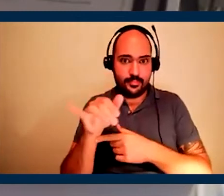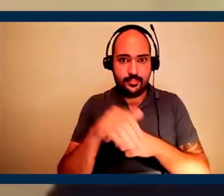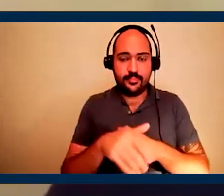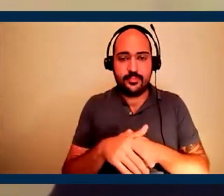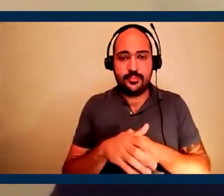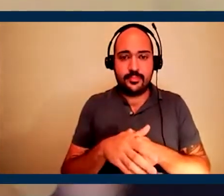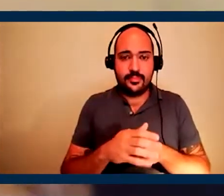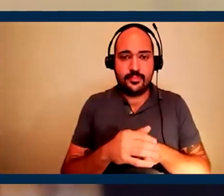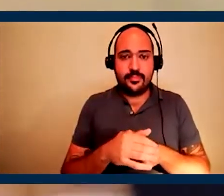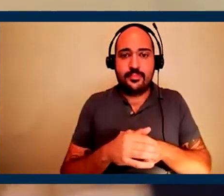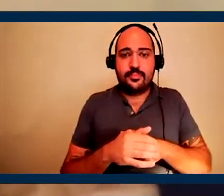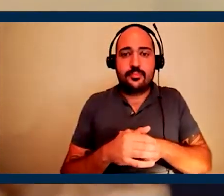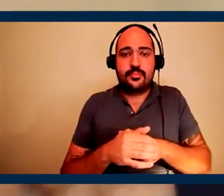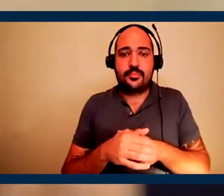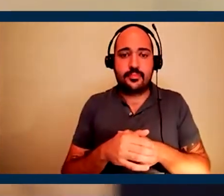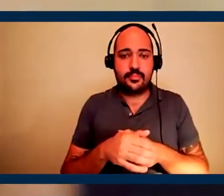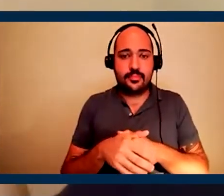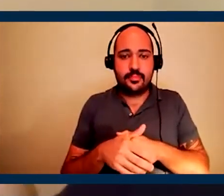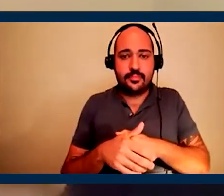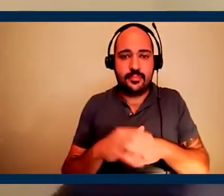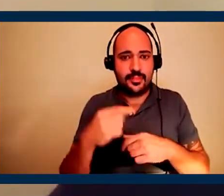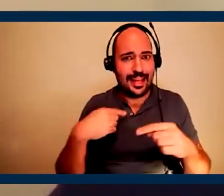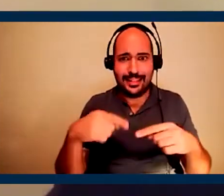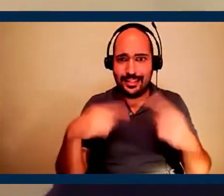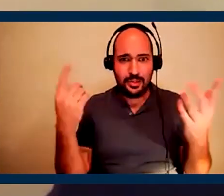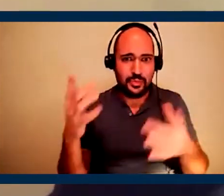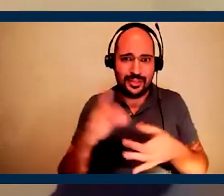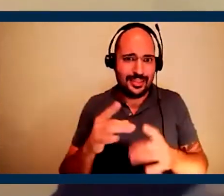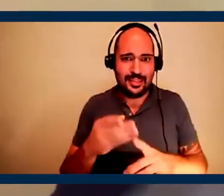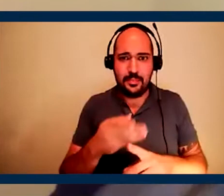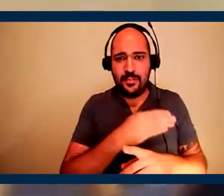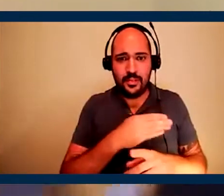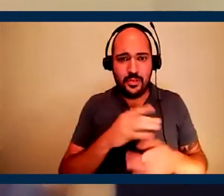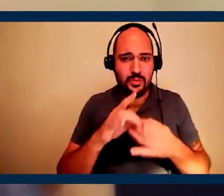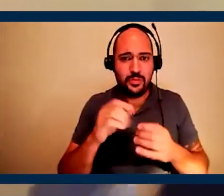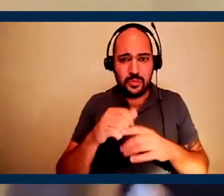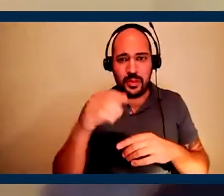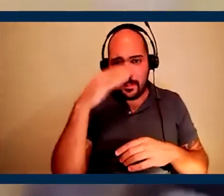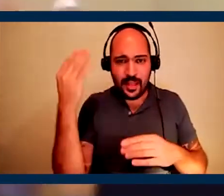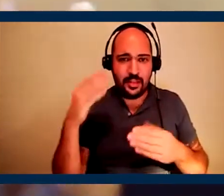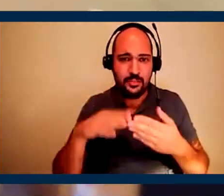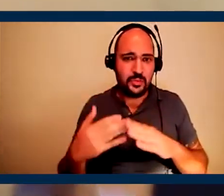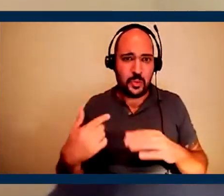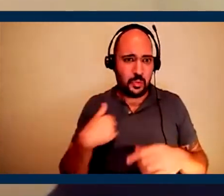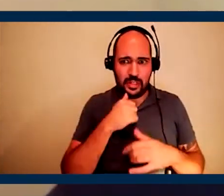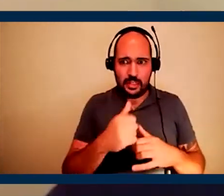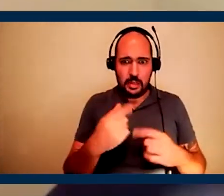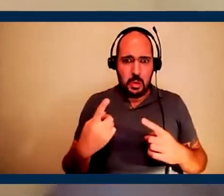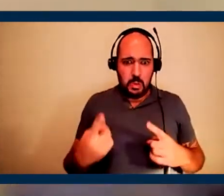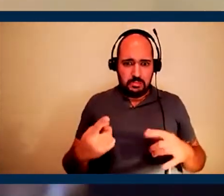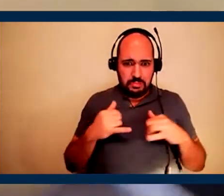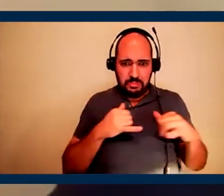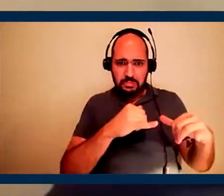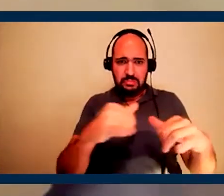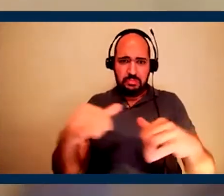I mean, I disagree with what has been said before me. And when it comes to the Black community, as I stated, we are not monolithic. When we think about